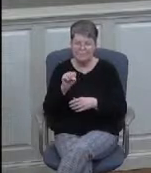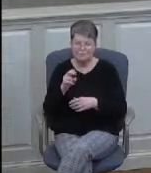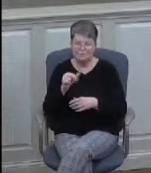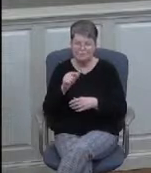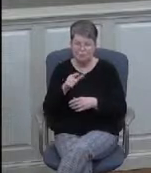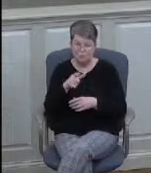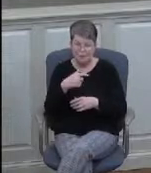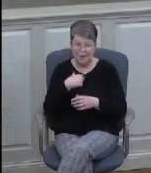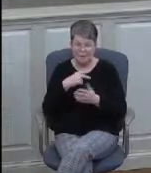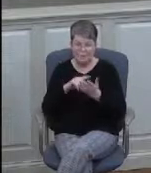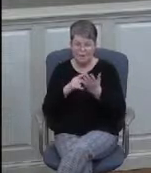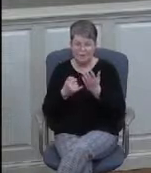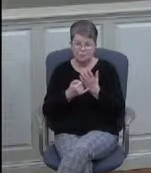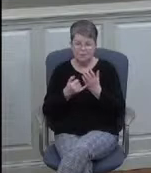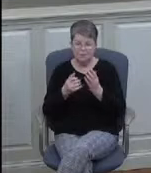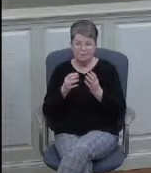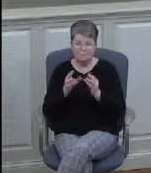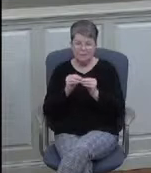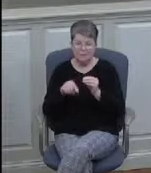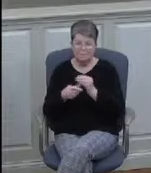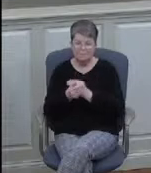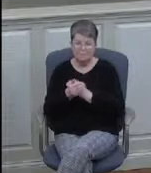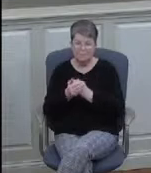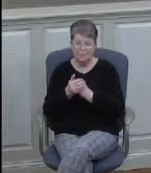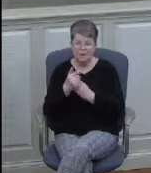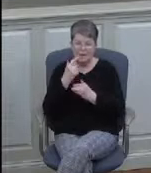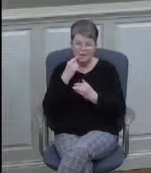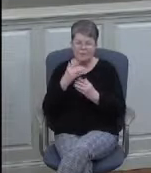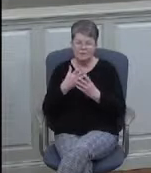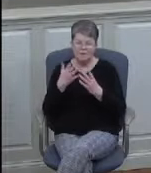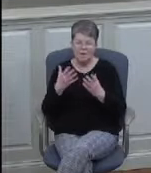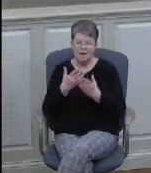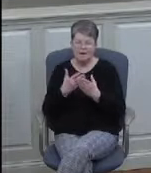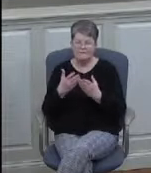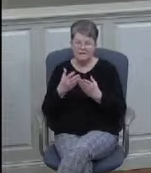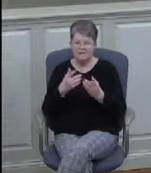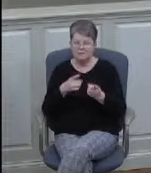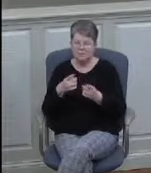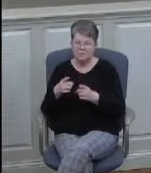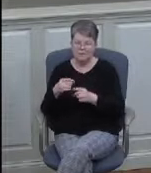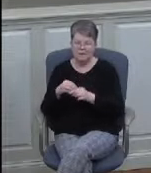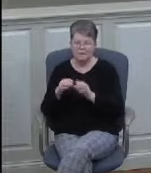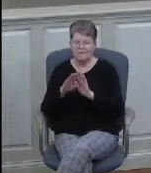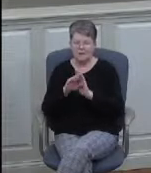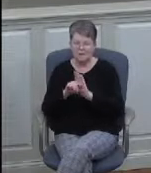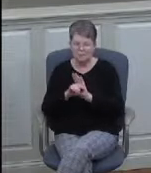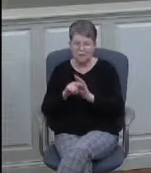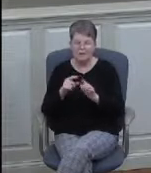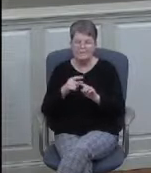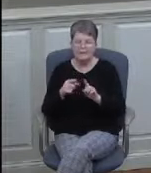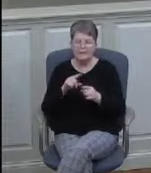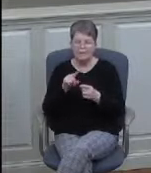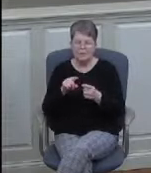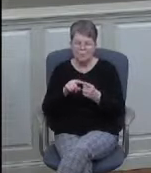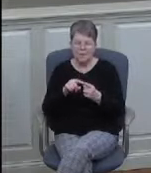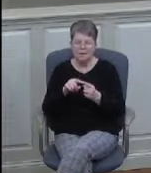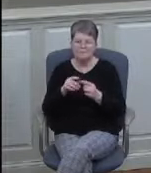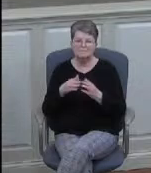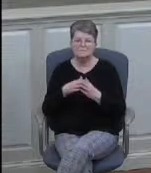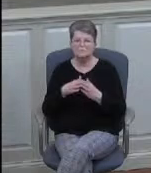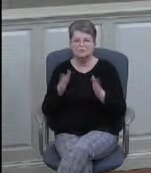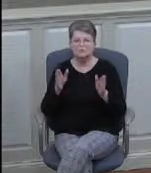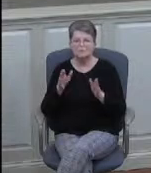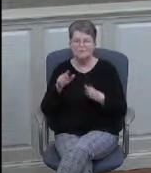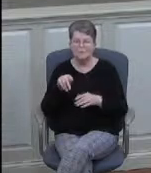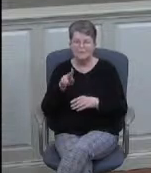meeting this morning. Can you give us an idea? I understand there's a lot of things going on in the background, Cygnus shop drawings, et cetera. But when can the general public, we've